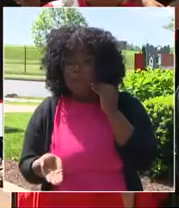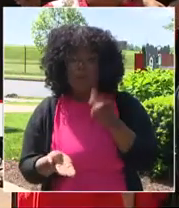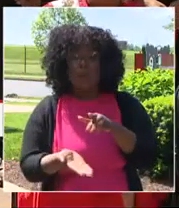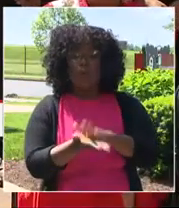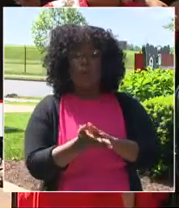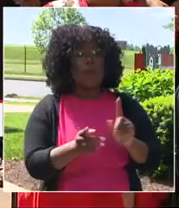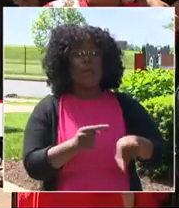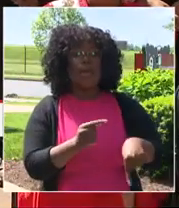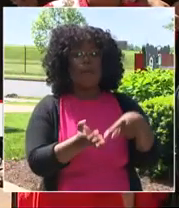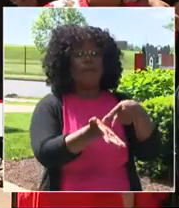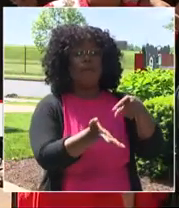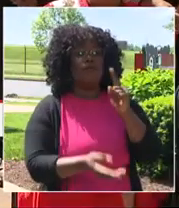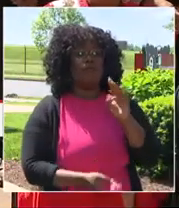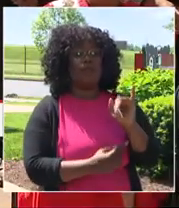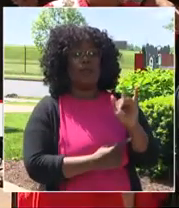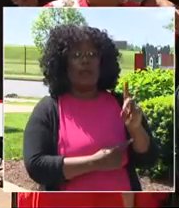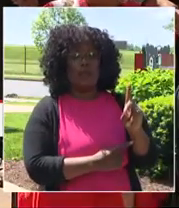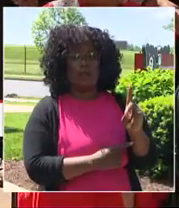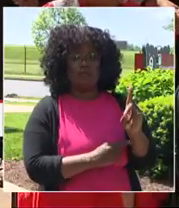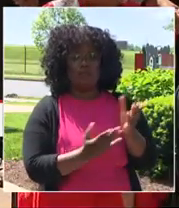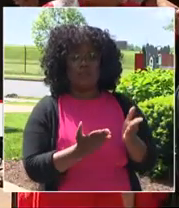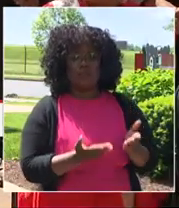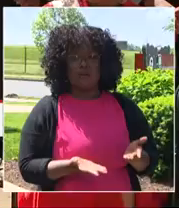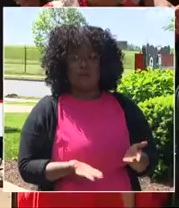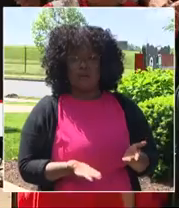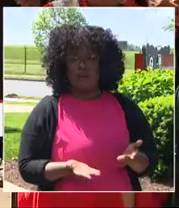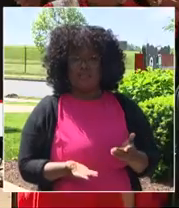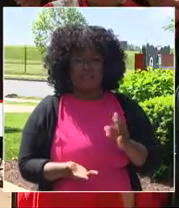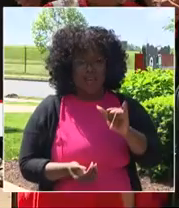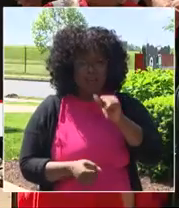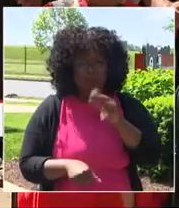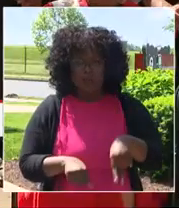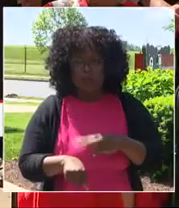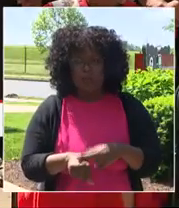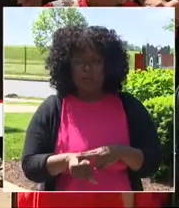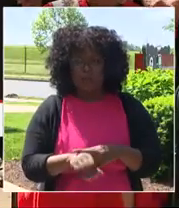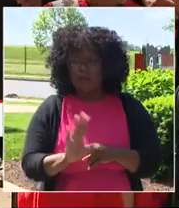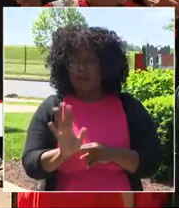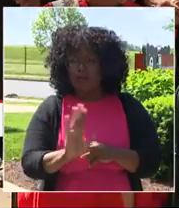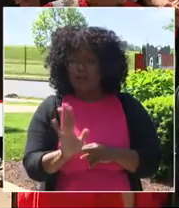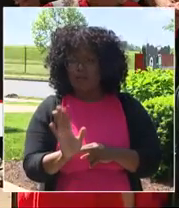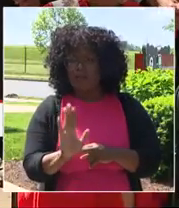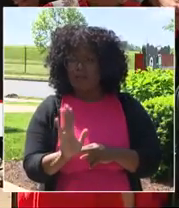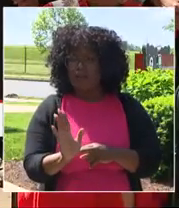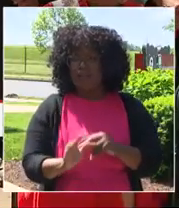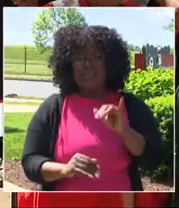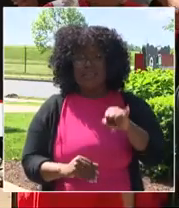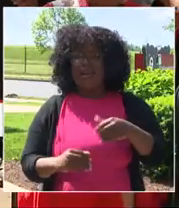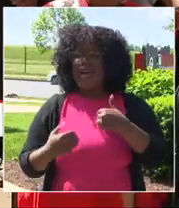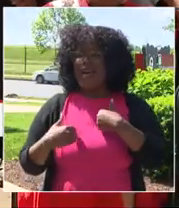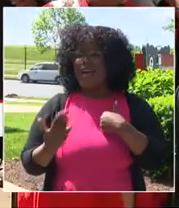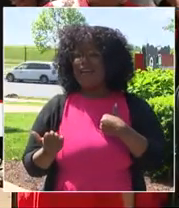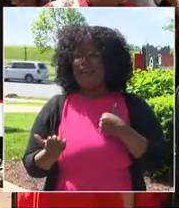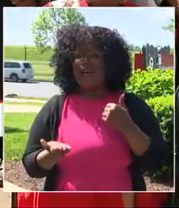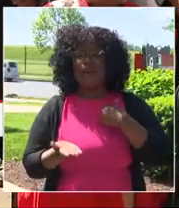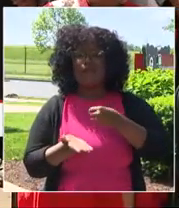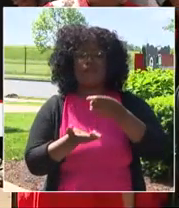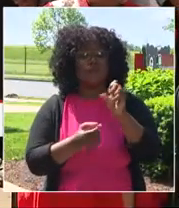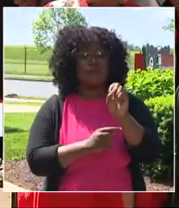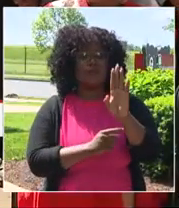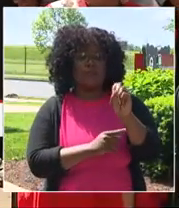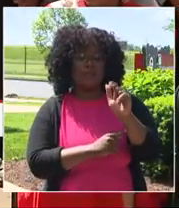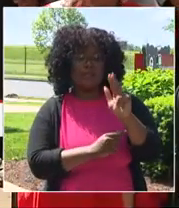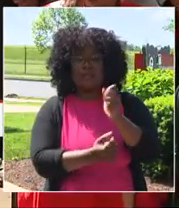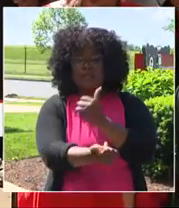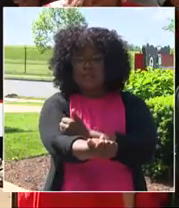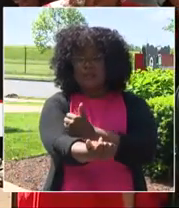services. There's nothing normal about telling individuals who are suffering from substance abuse disorder that they cannot receive care because they can't afford